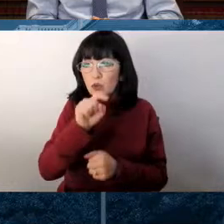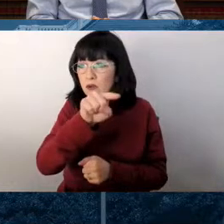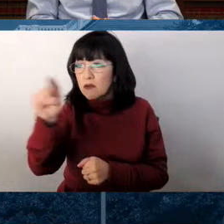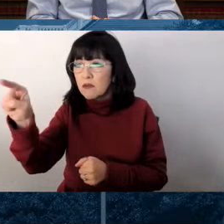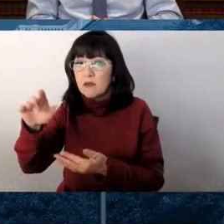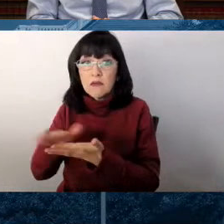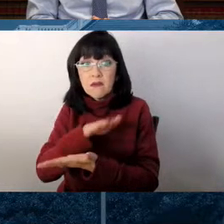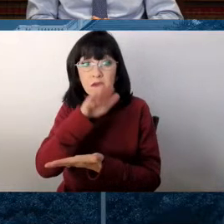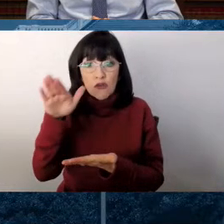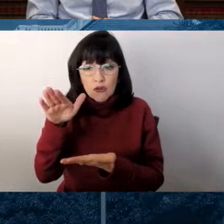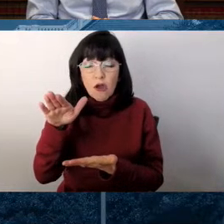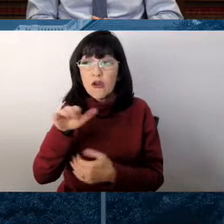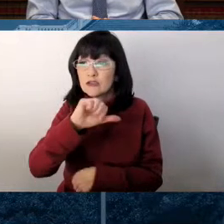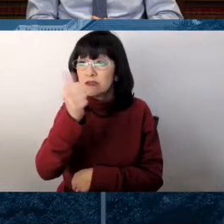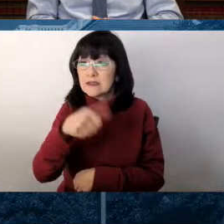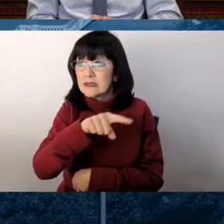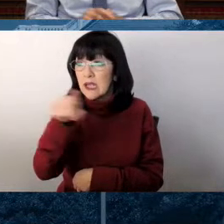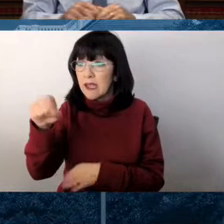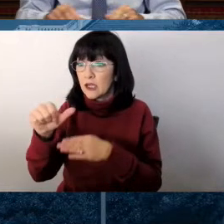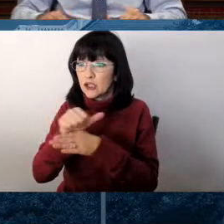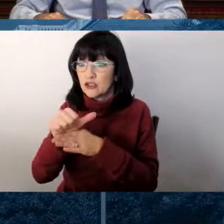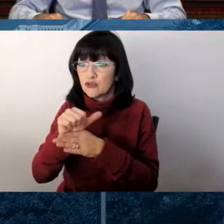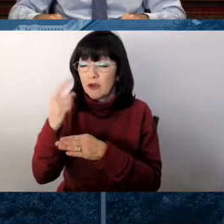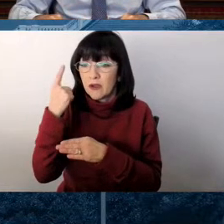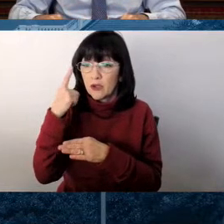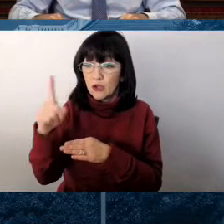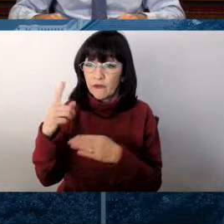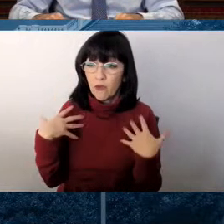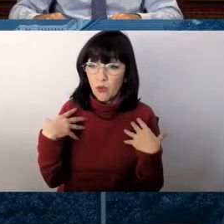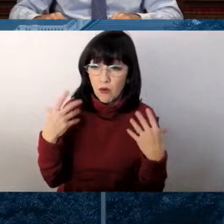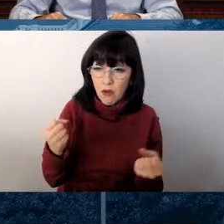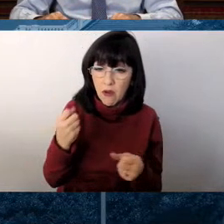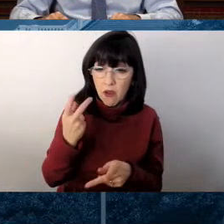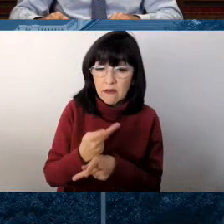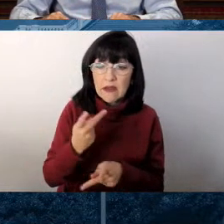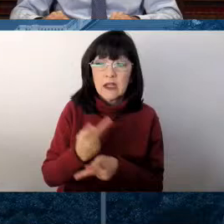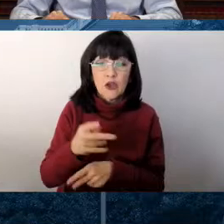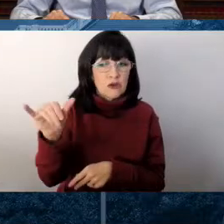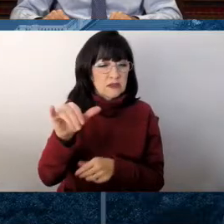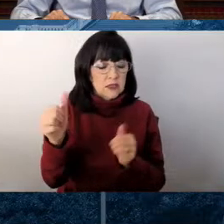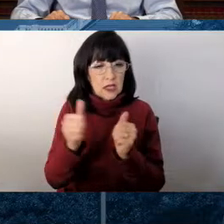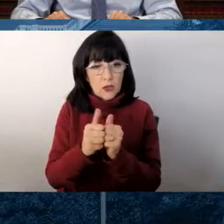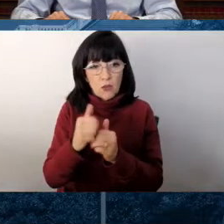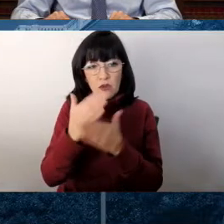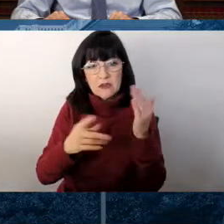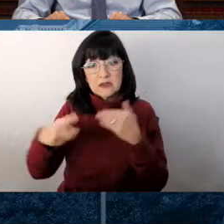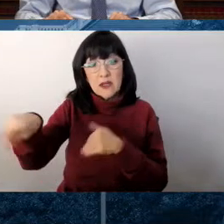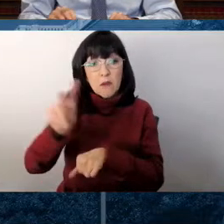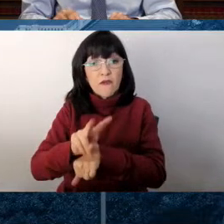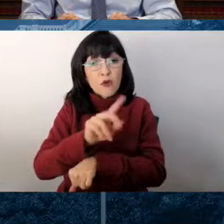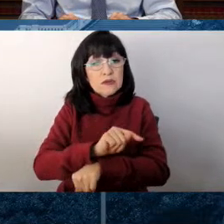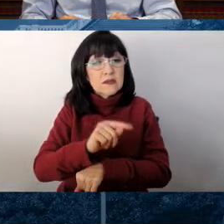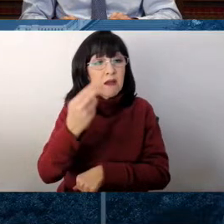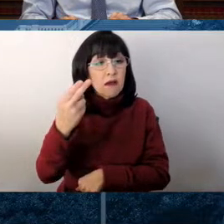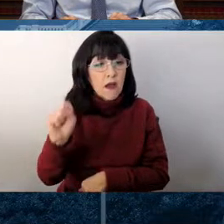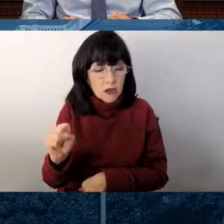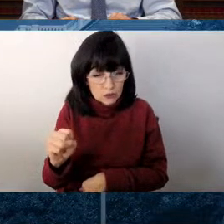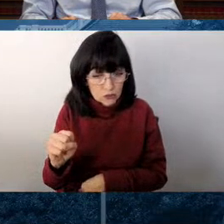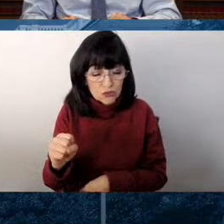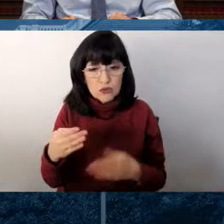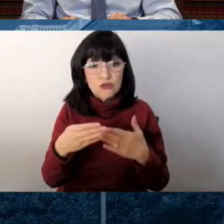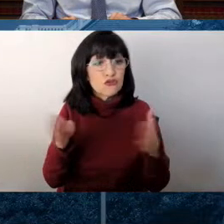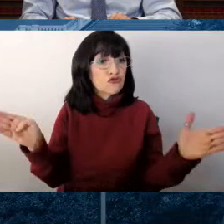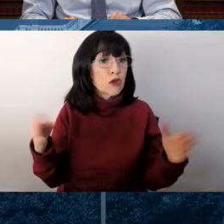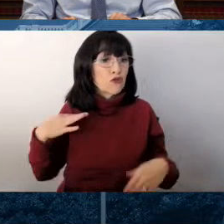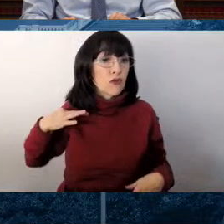nursing and allied health, as well as our high schools for the same thing. General volunteers are accepted as well for